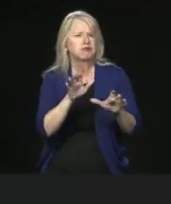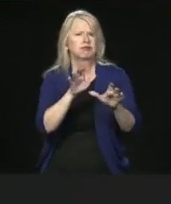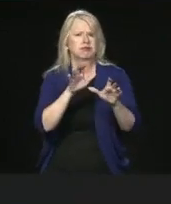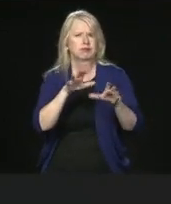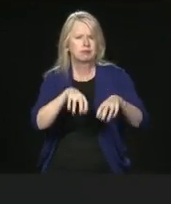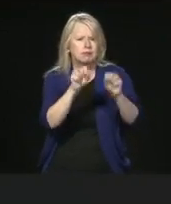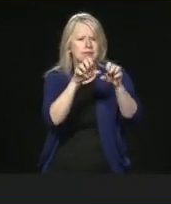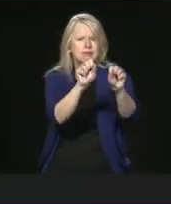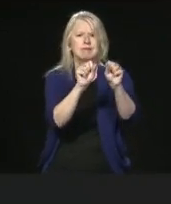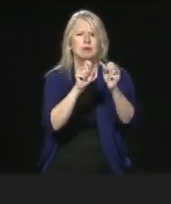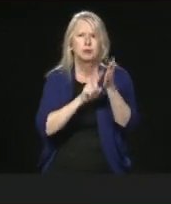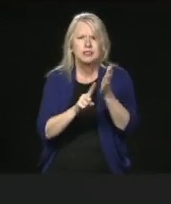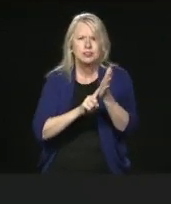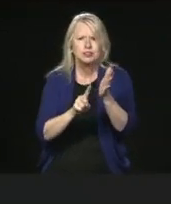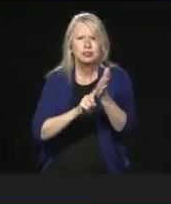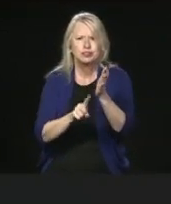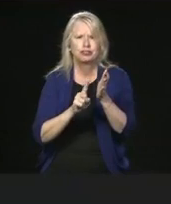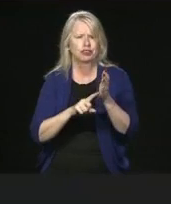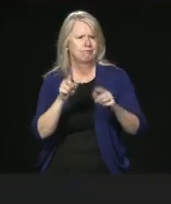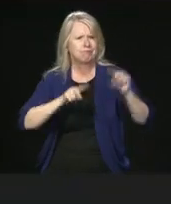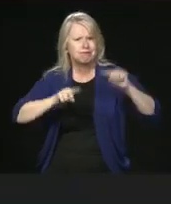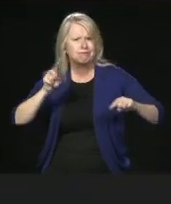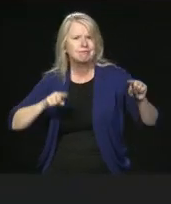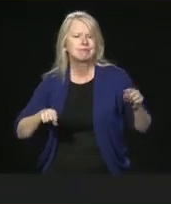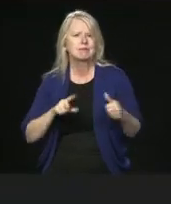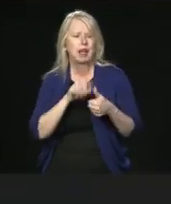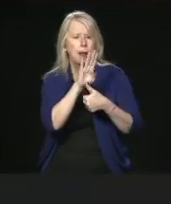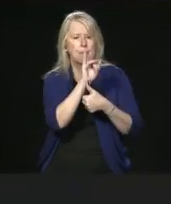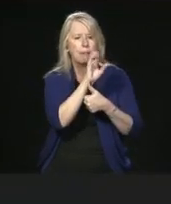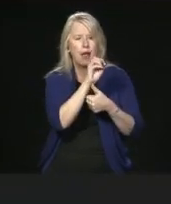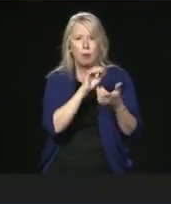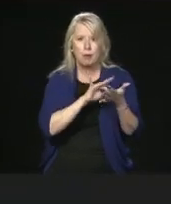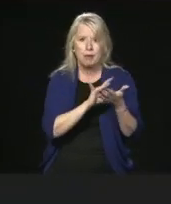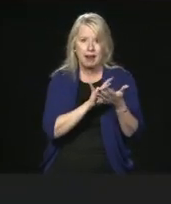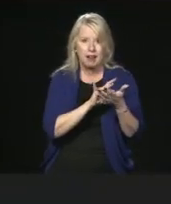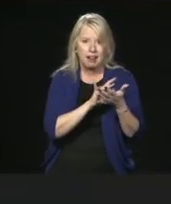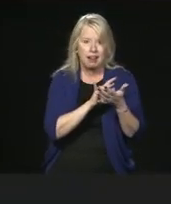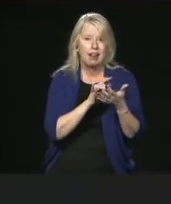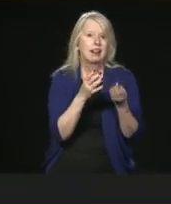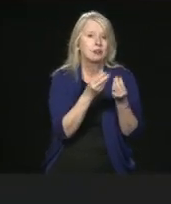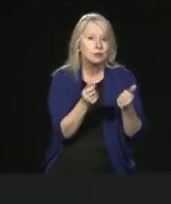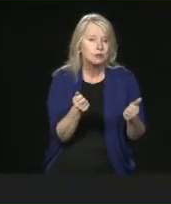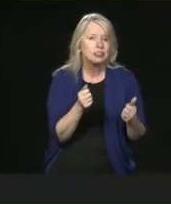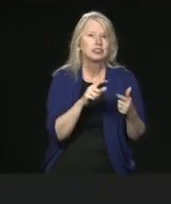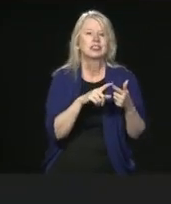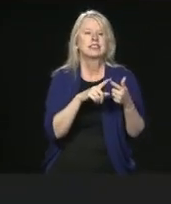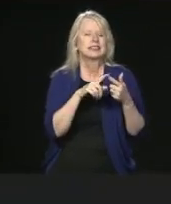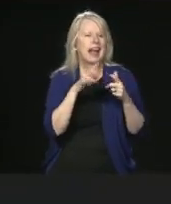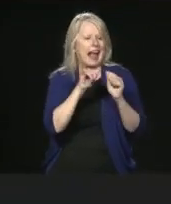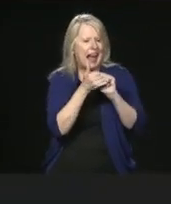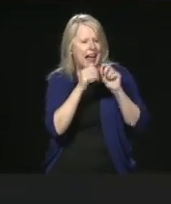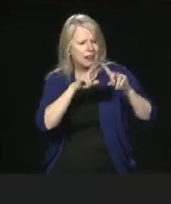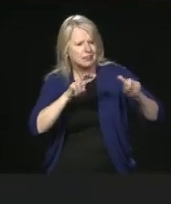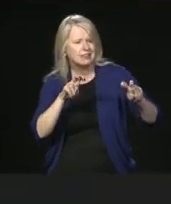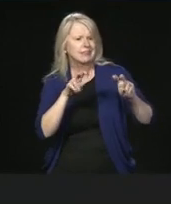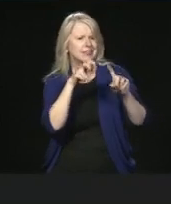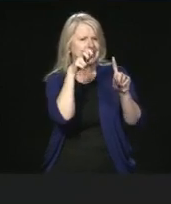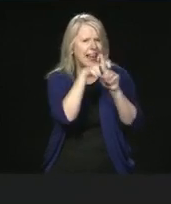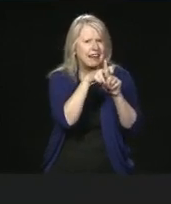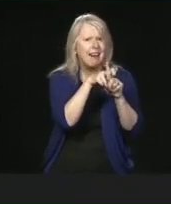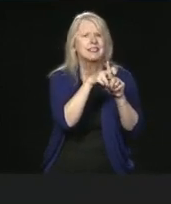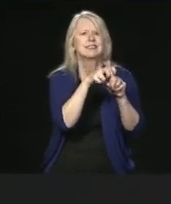from biomedical solutions, such as diagnostics, vaccines and treatments, to social